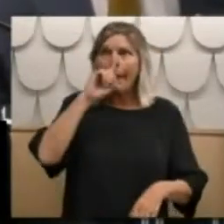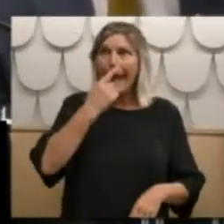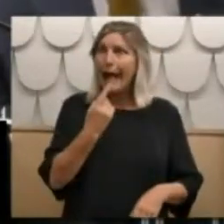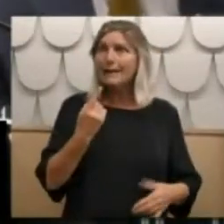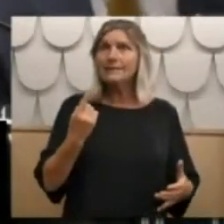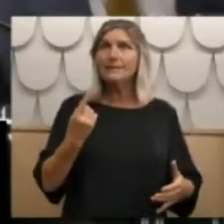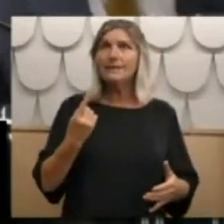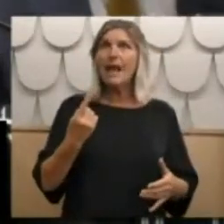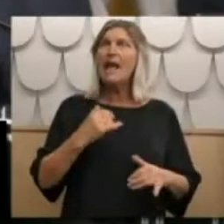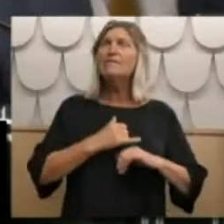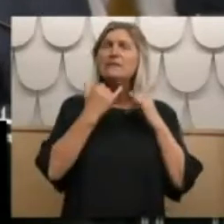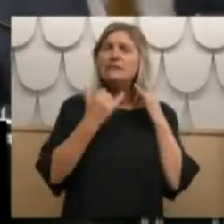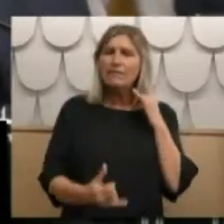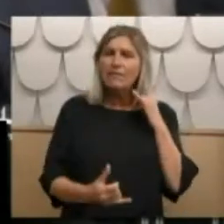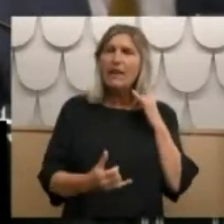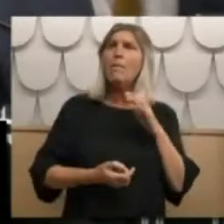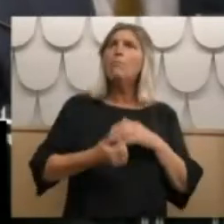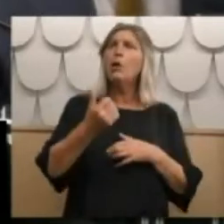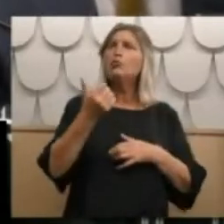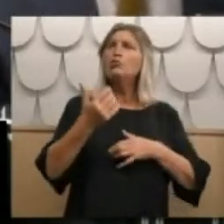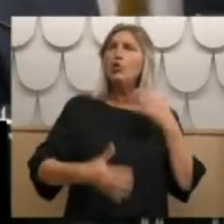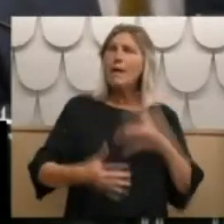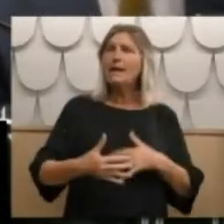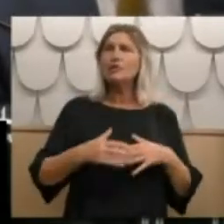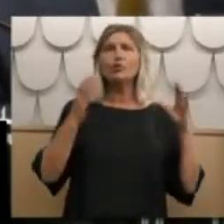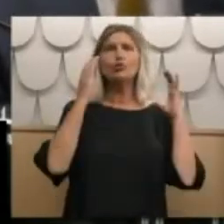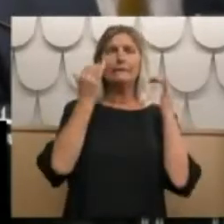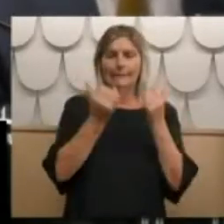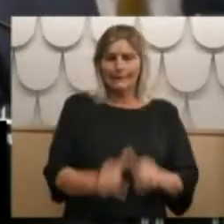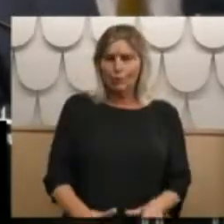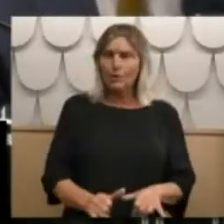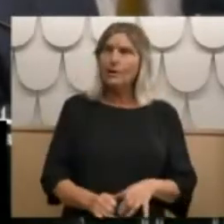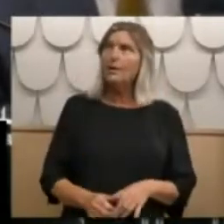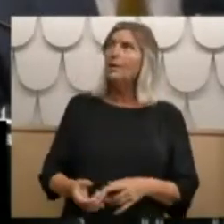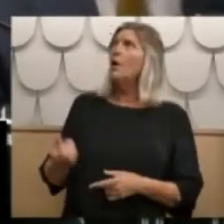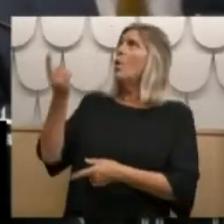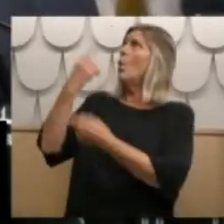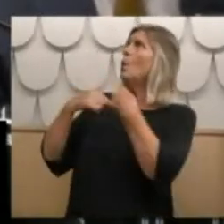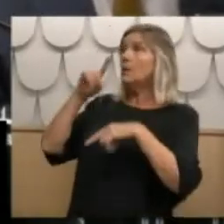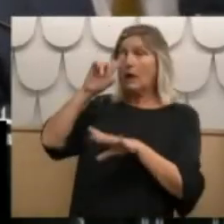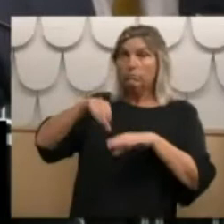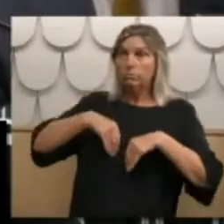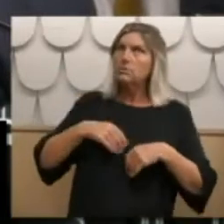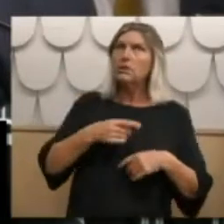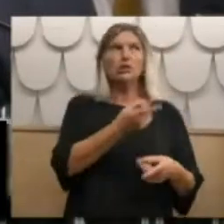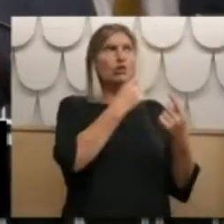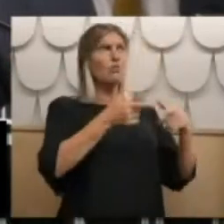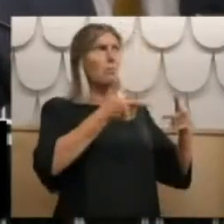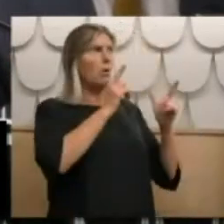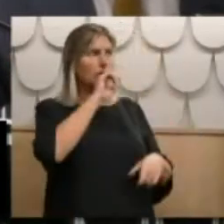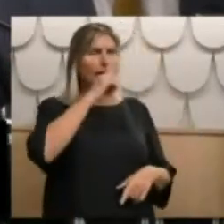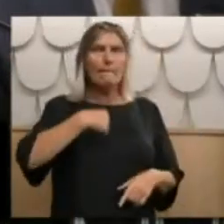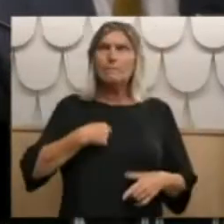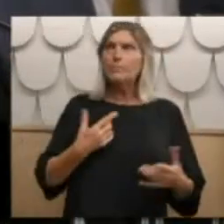severe post-traumatic distress disorder, they can't take orders from people, they can't take instructions from bosses, they're